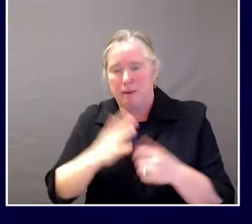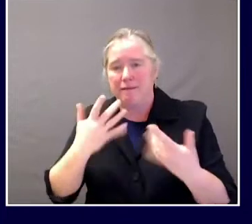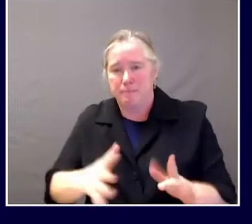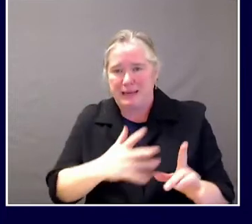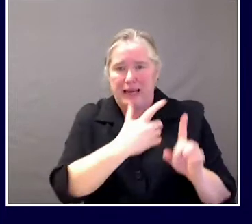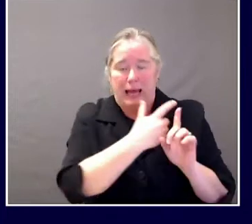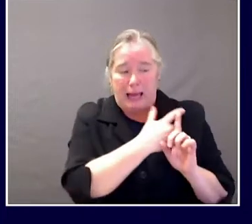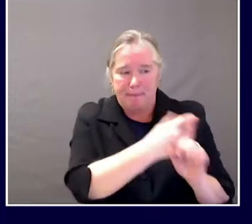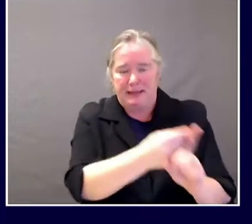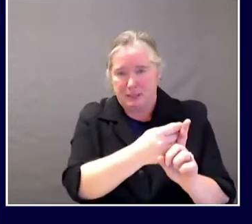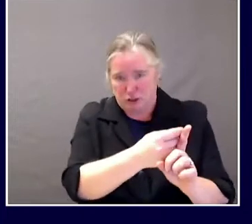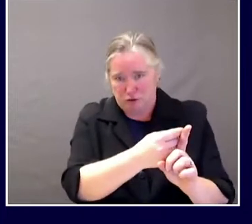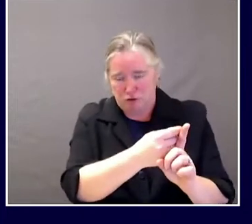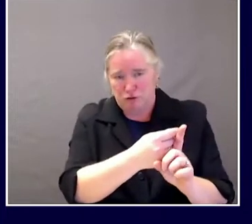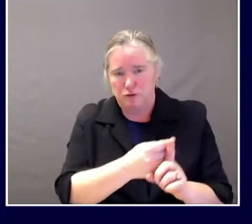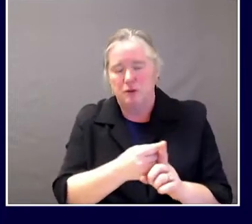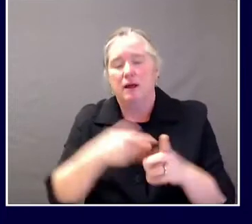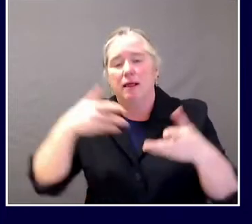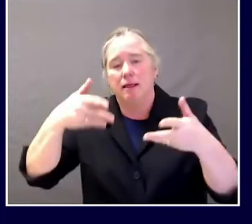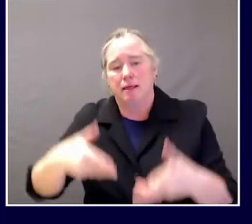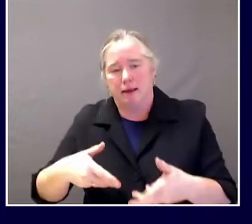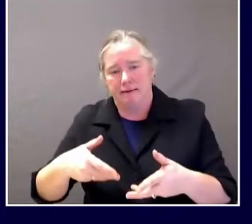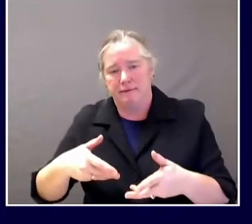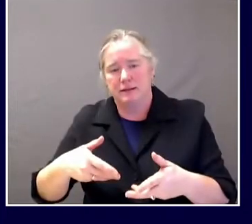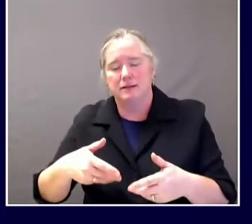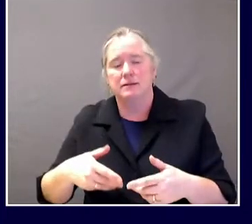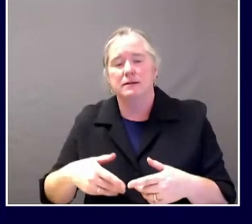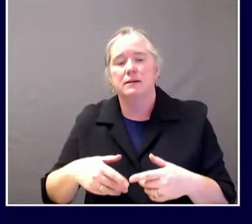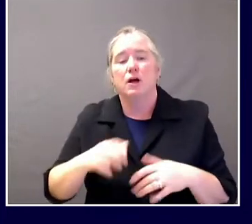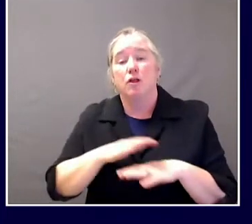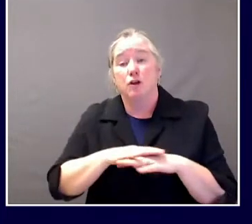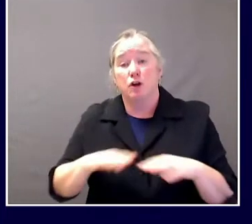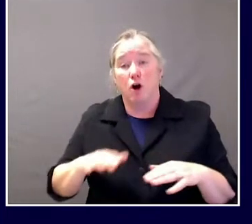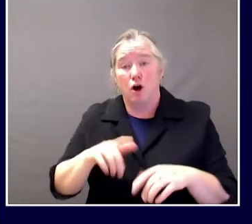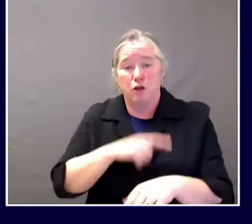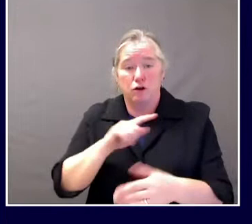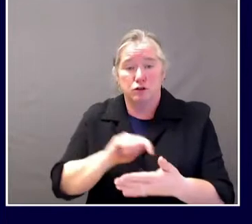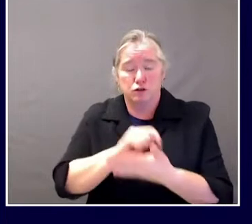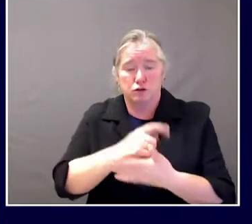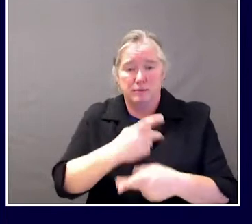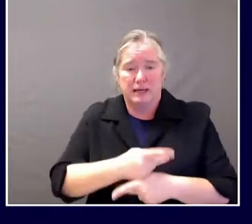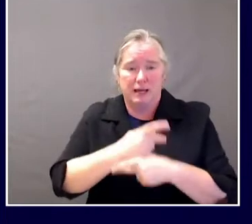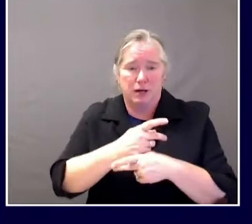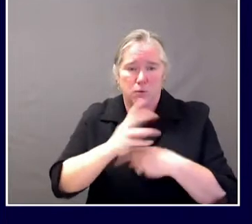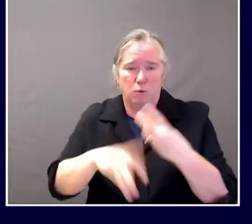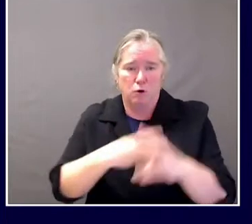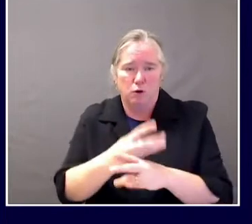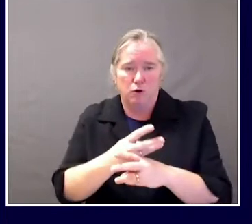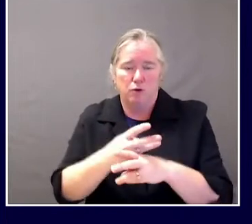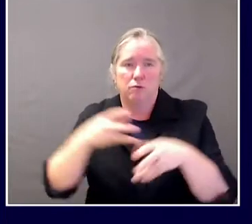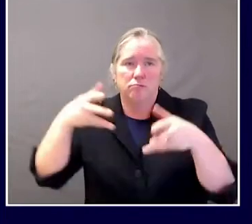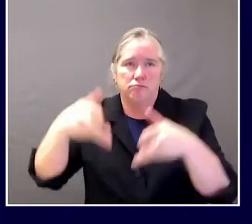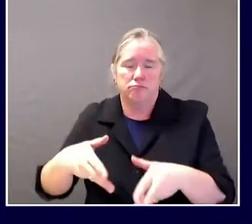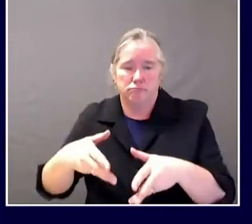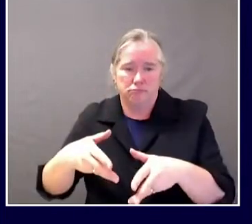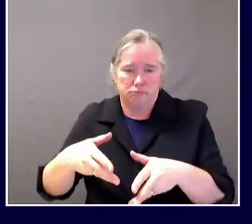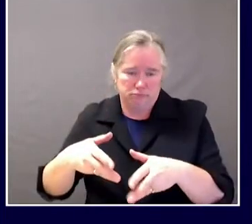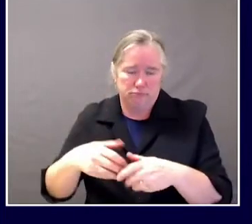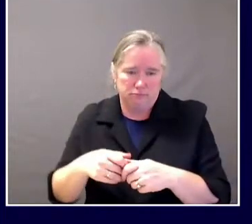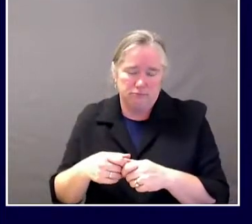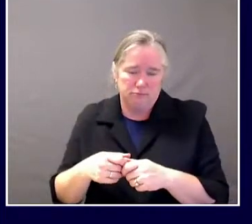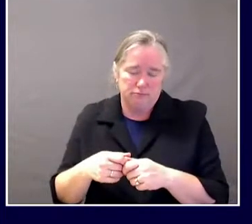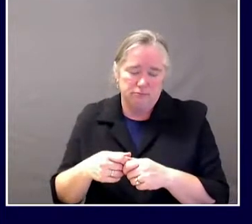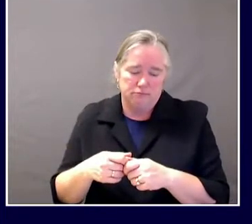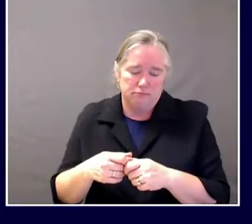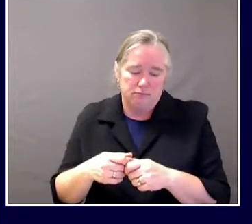to that. And so that leaves you in the non-long-term care world, you know, the remainder of that. But that roll-up that